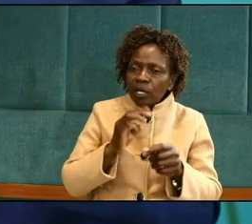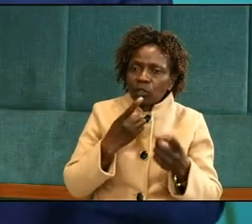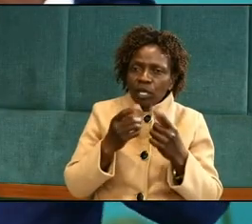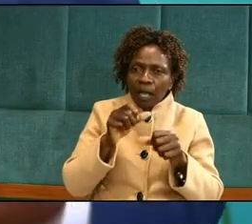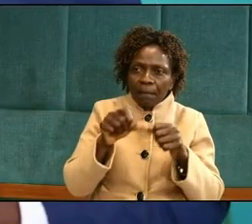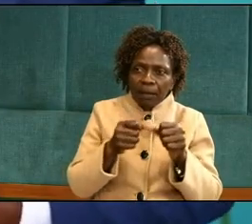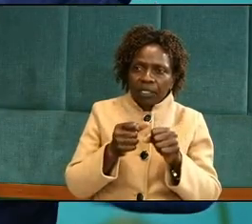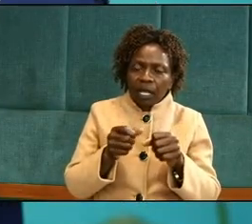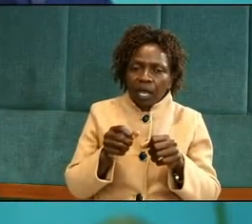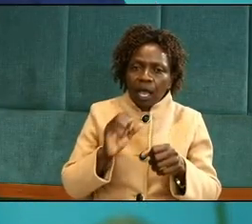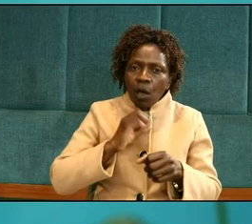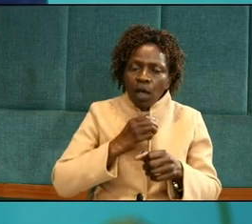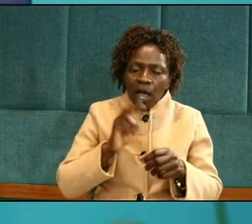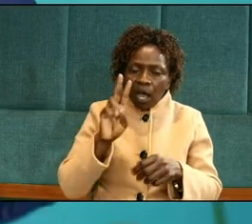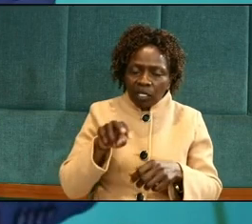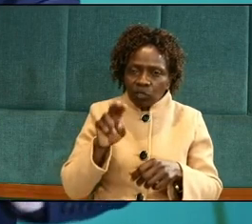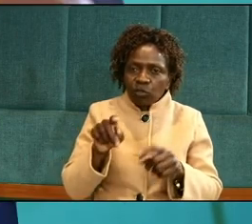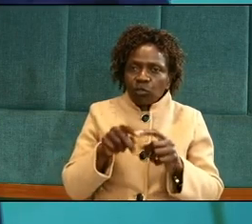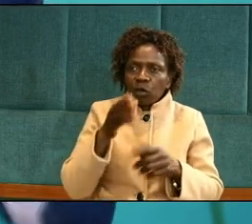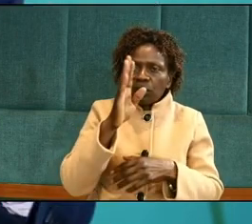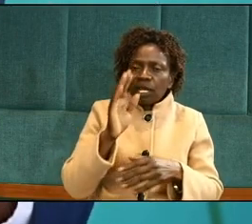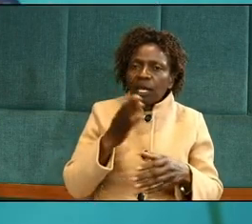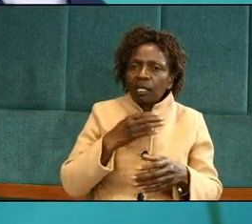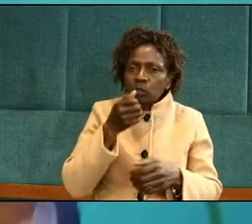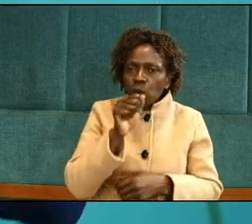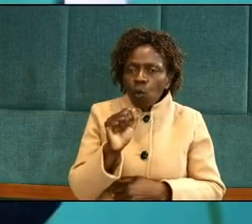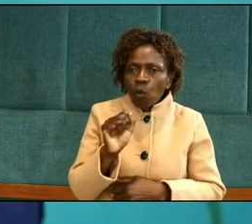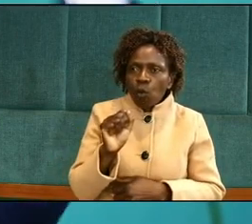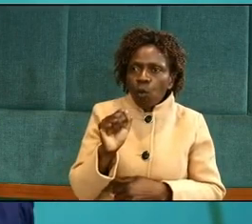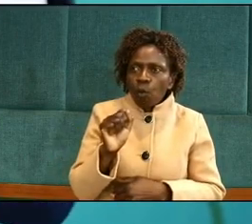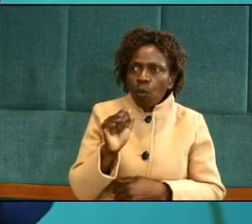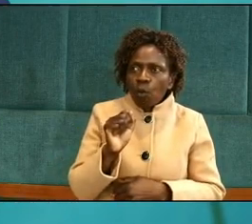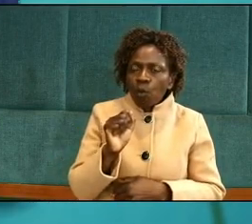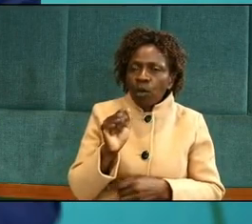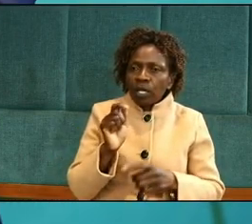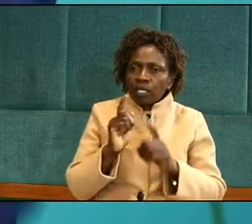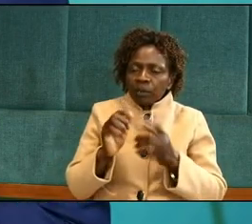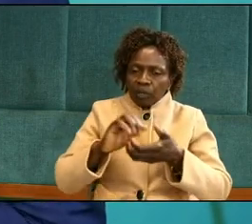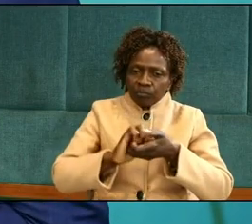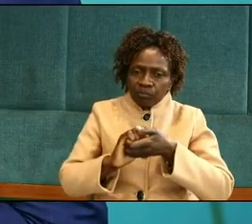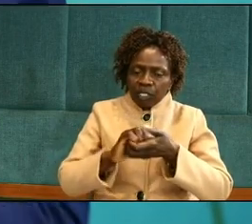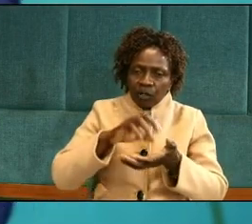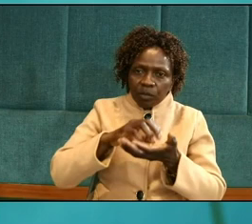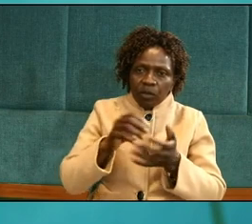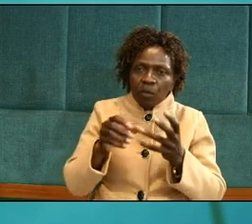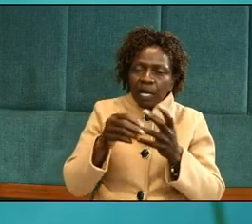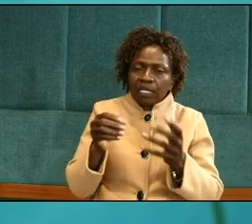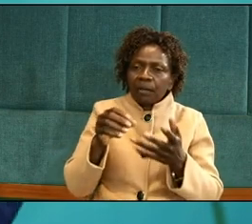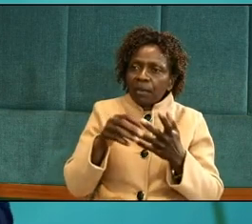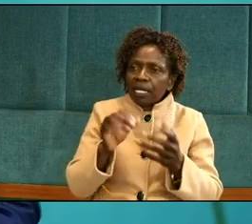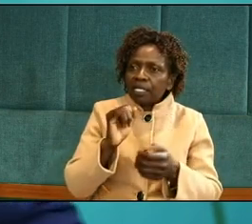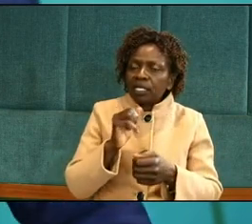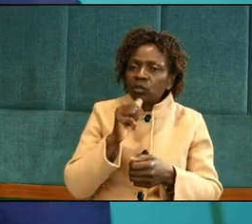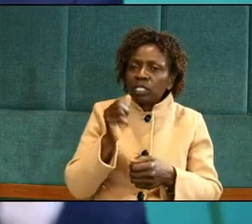talking about our attitude to God. And so as we engage in the concept of marriage, marriage